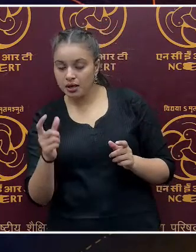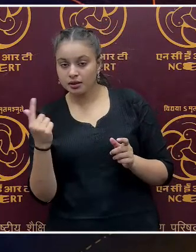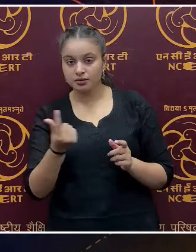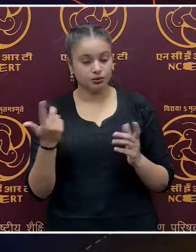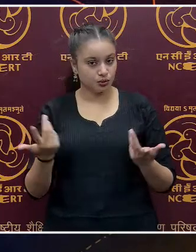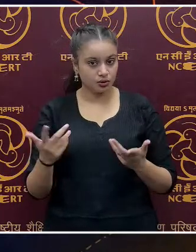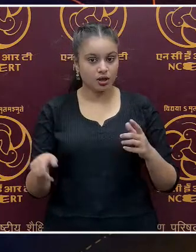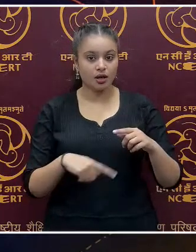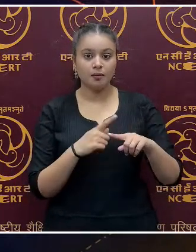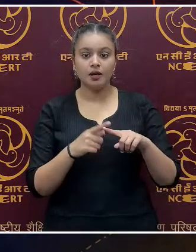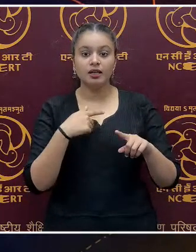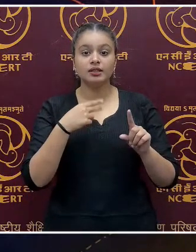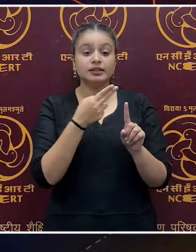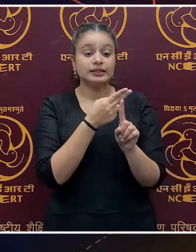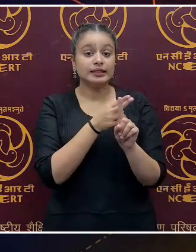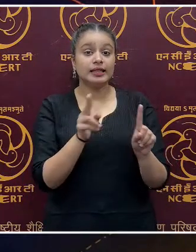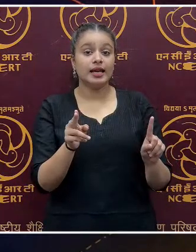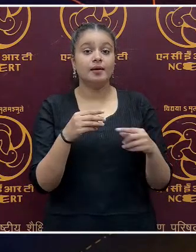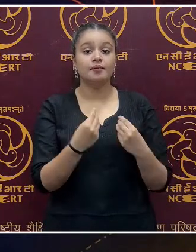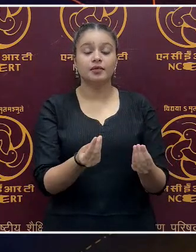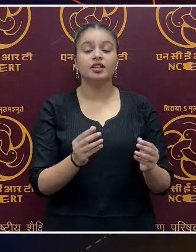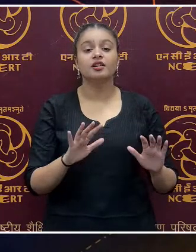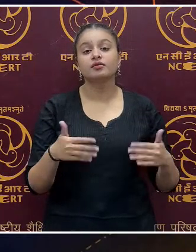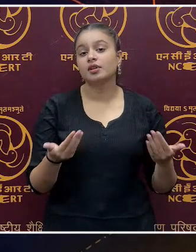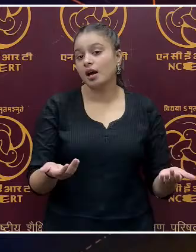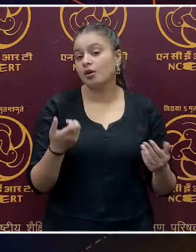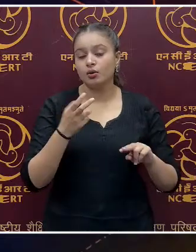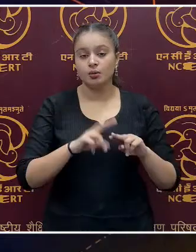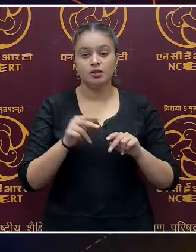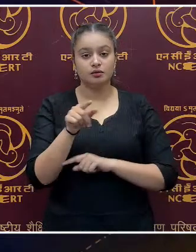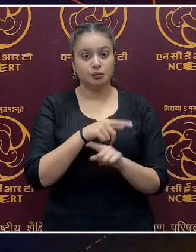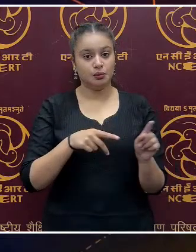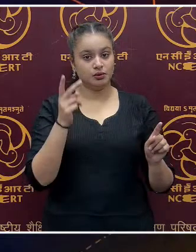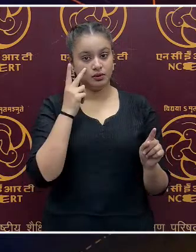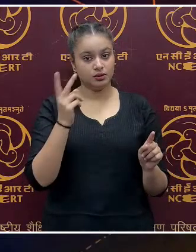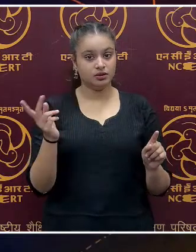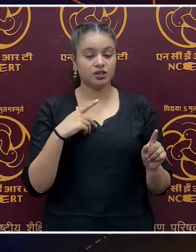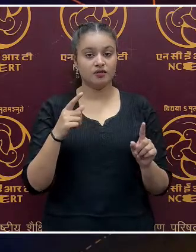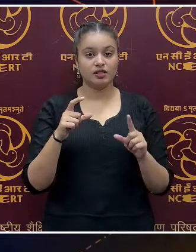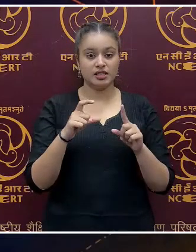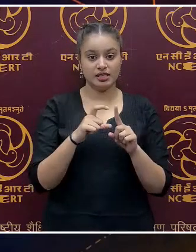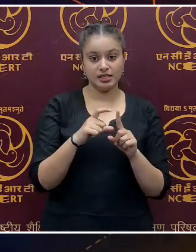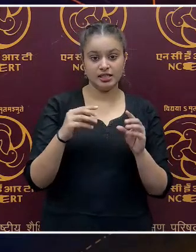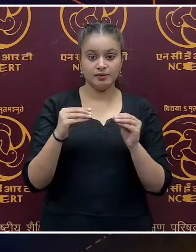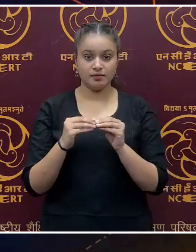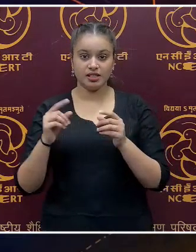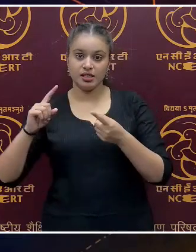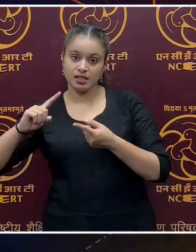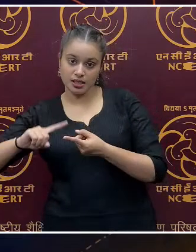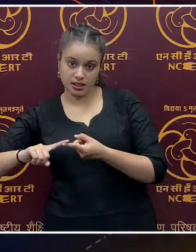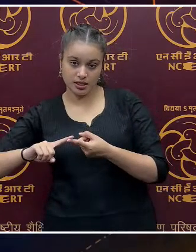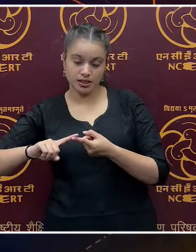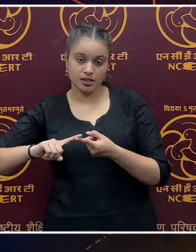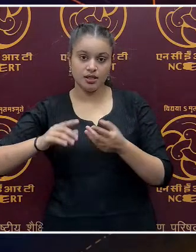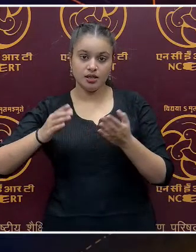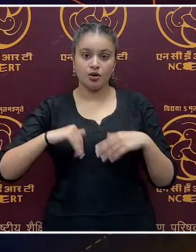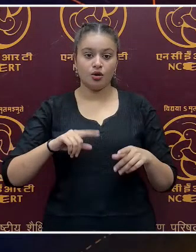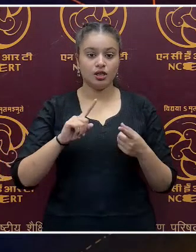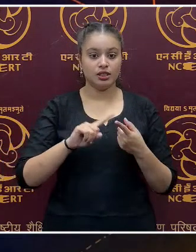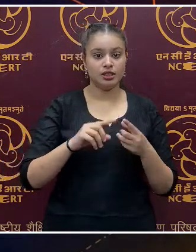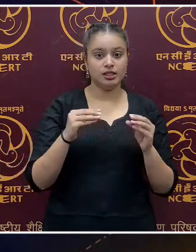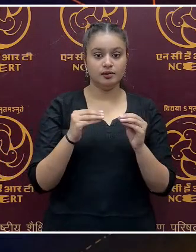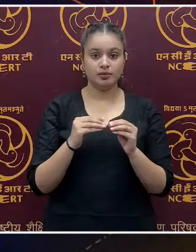to name the angle. Like angle, we could see here angle DBE or angle